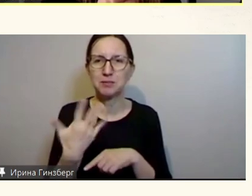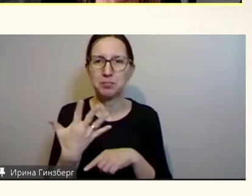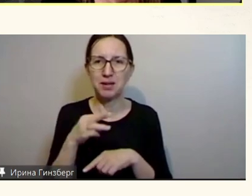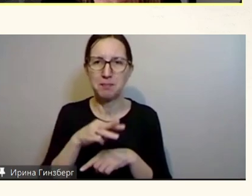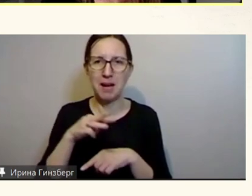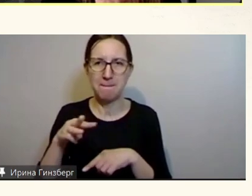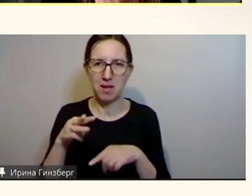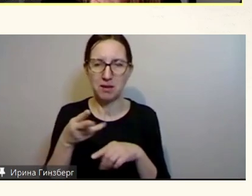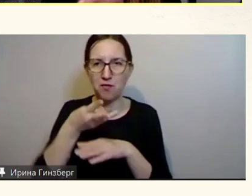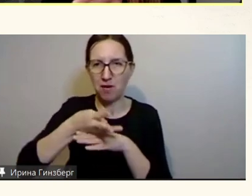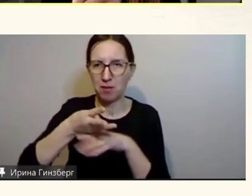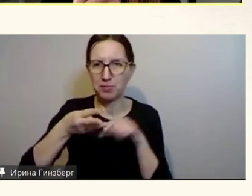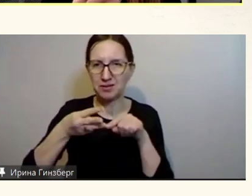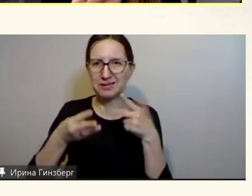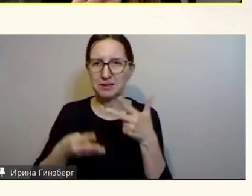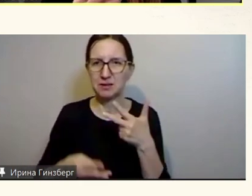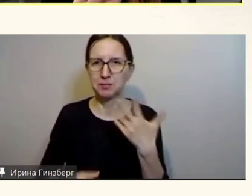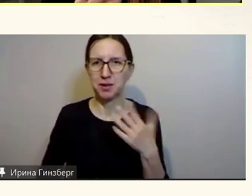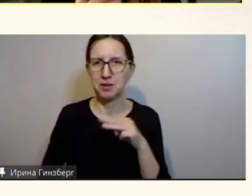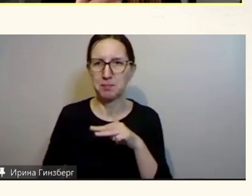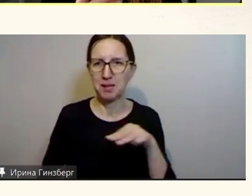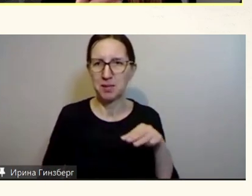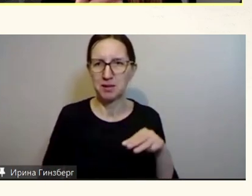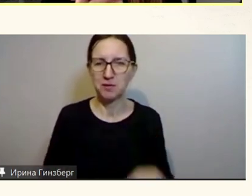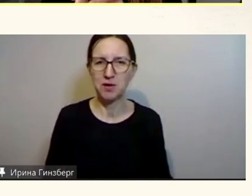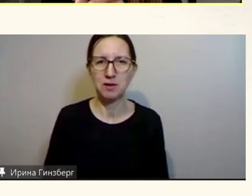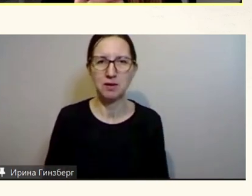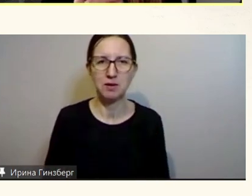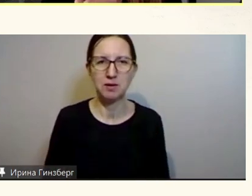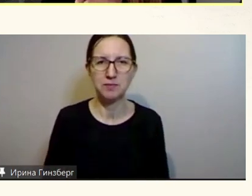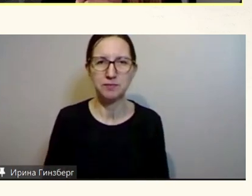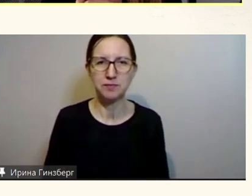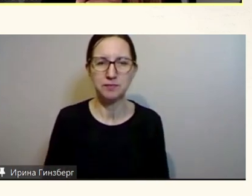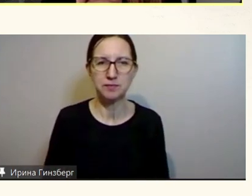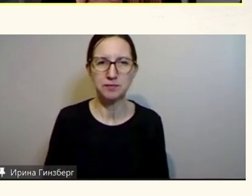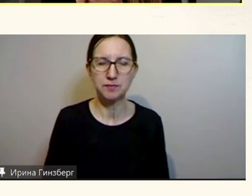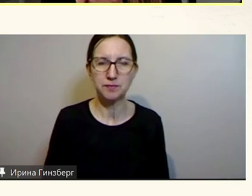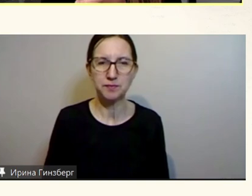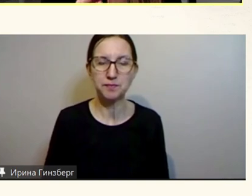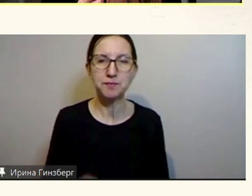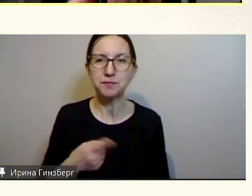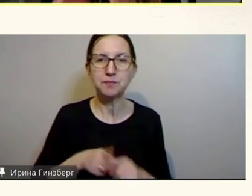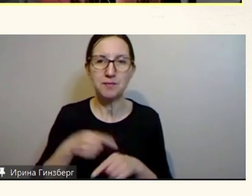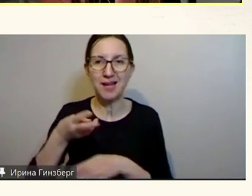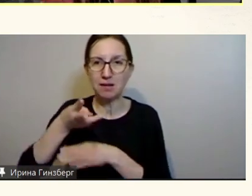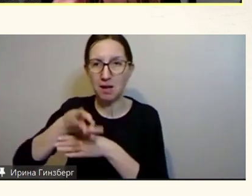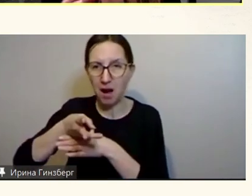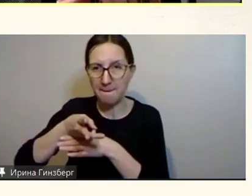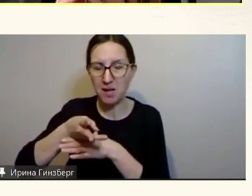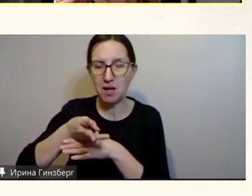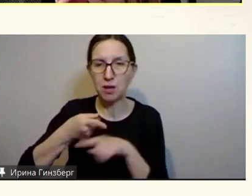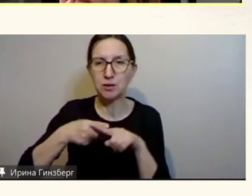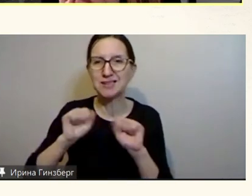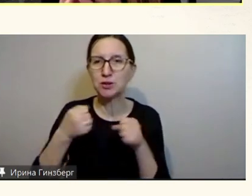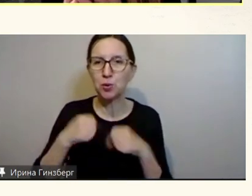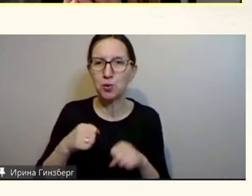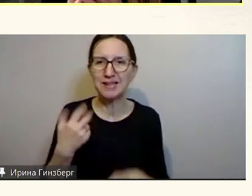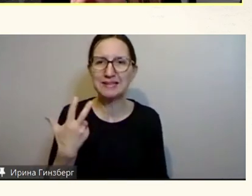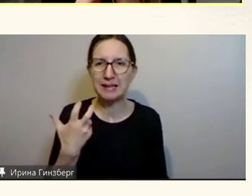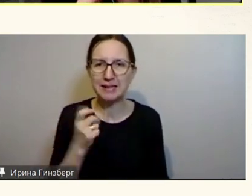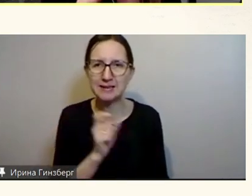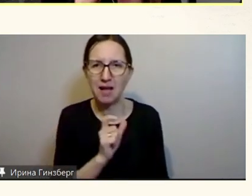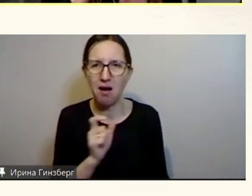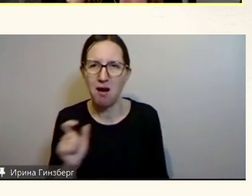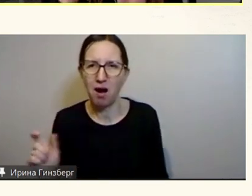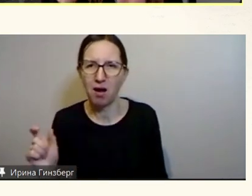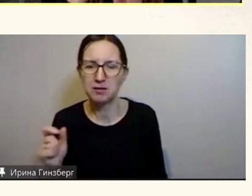Hollywood. It records 300 frames a second, which is really, and it allows you then,